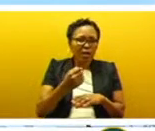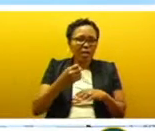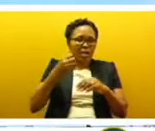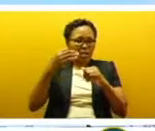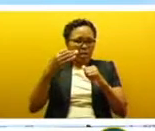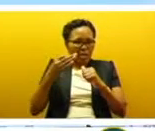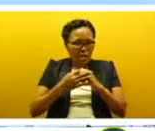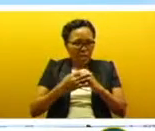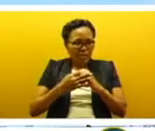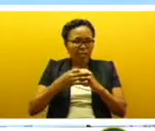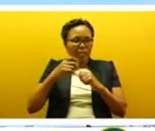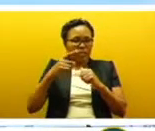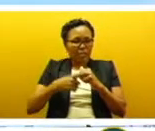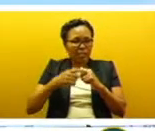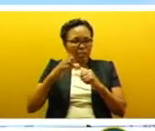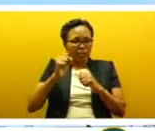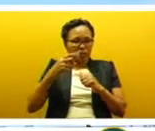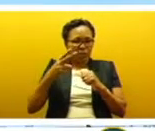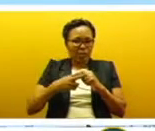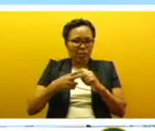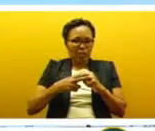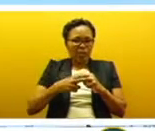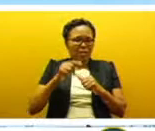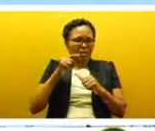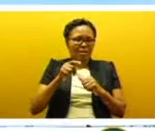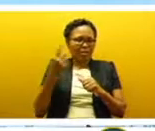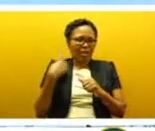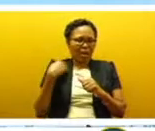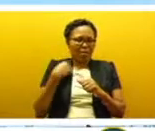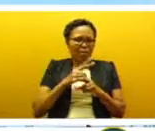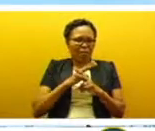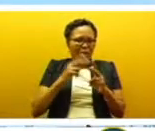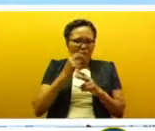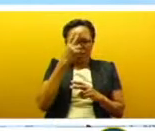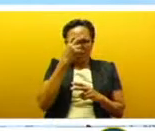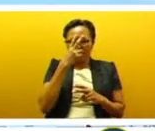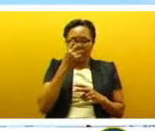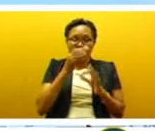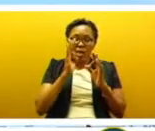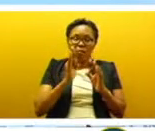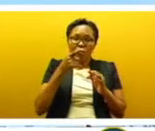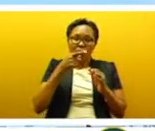508,647 are a figure that is very curious, because if you deduct